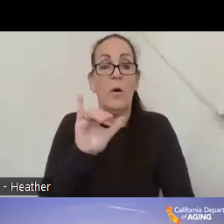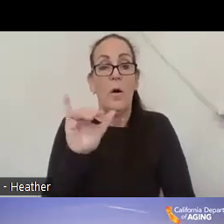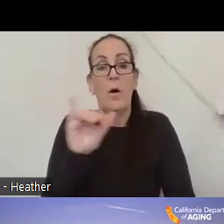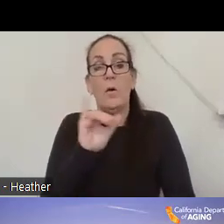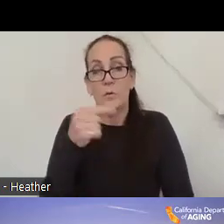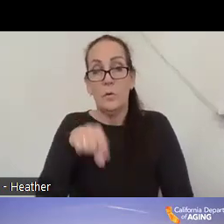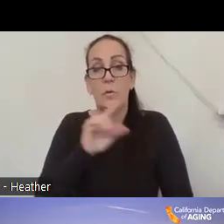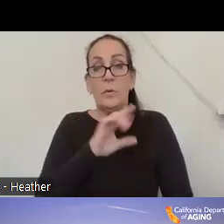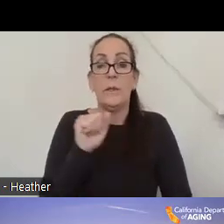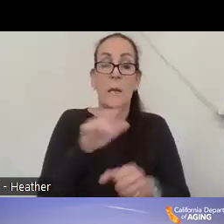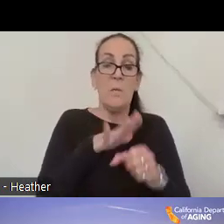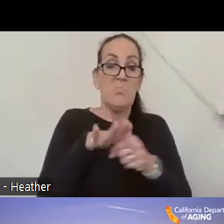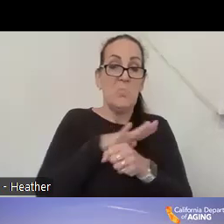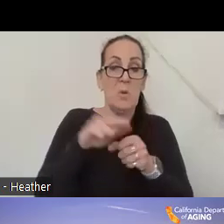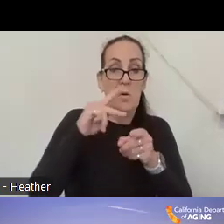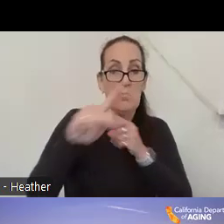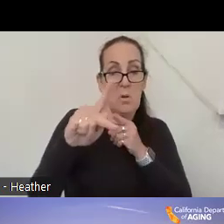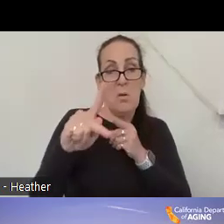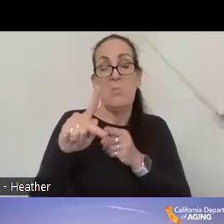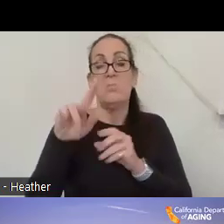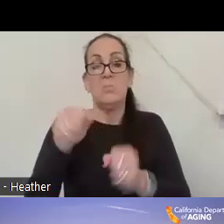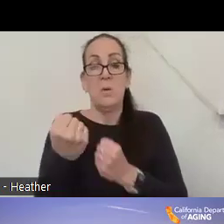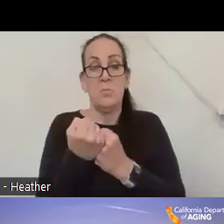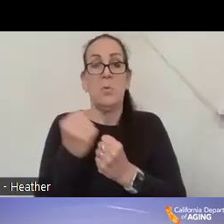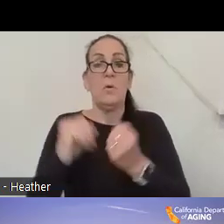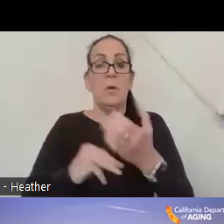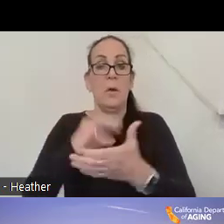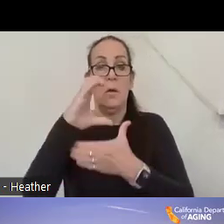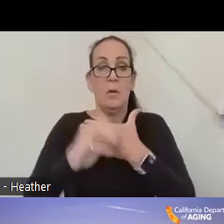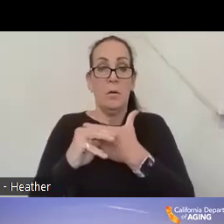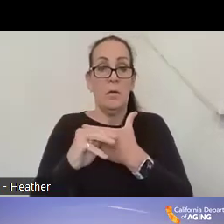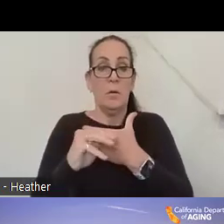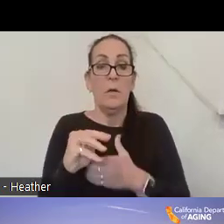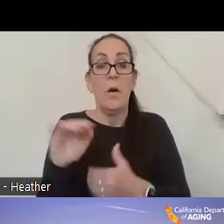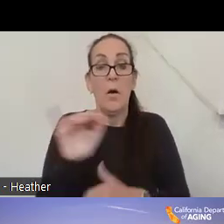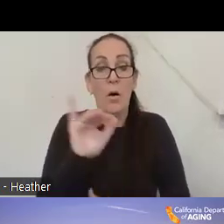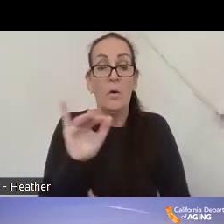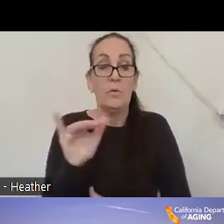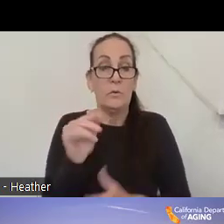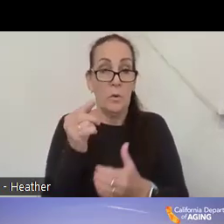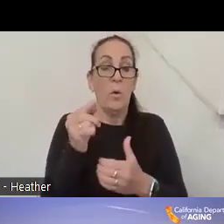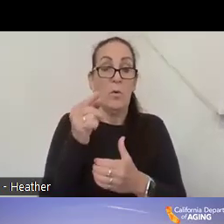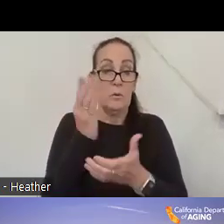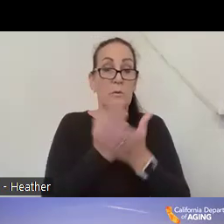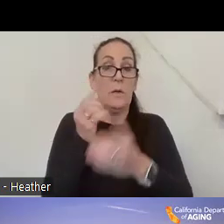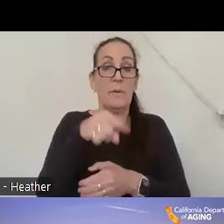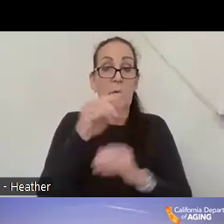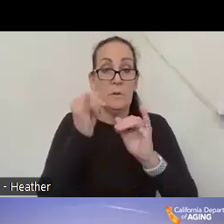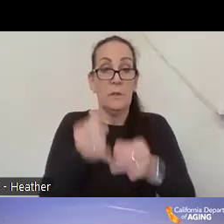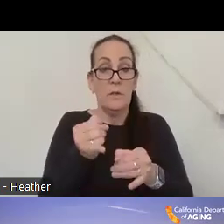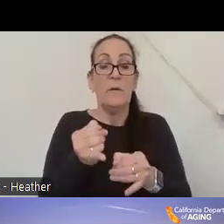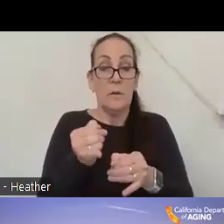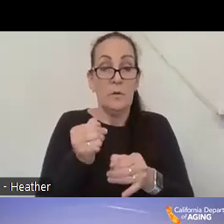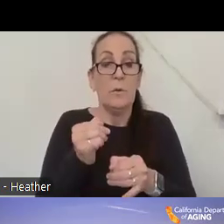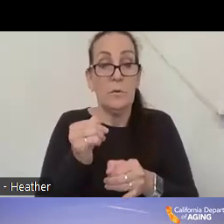caregivers, and serving individuals with IDD. So we are hoping the sustainability of